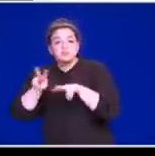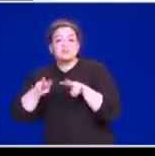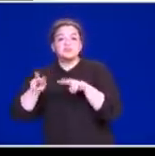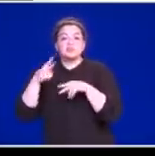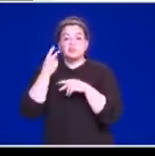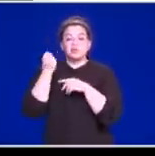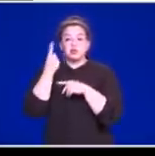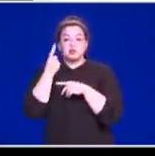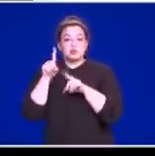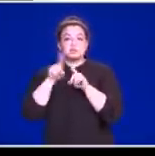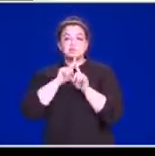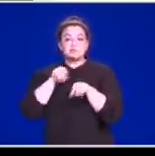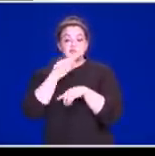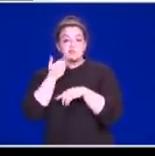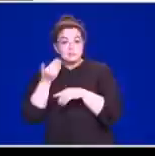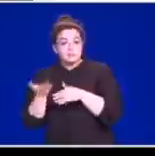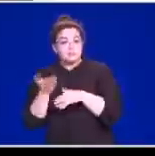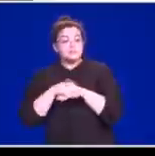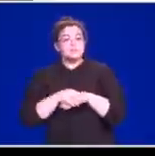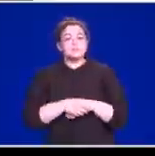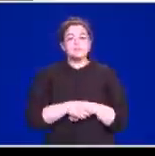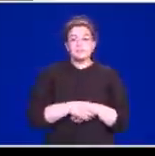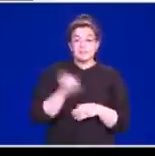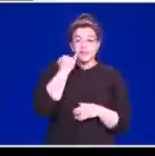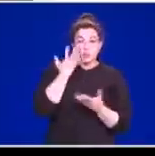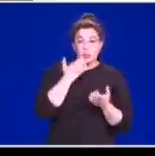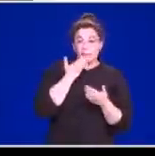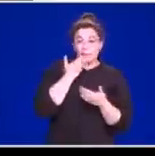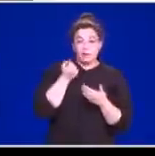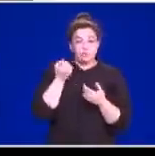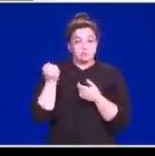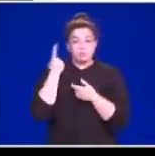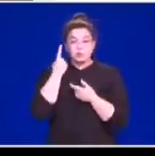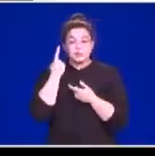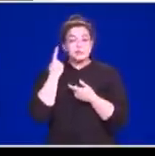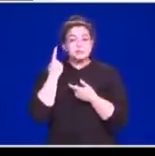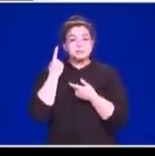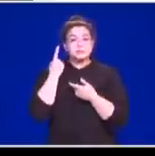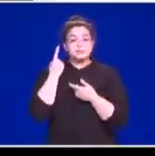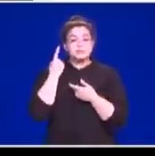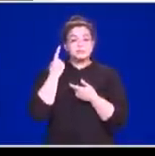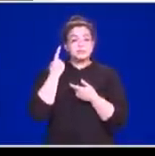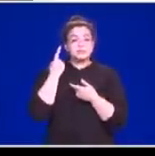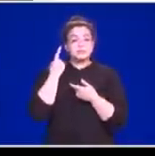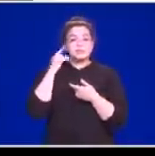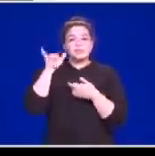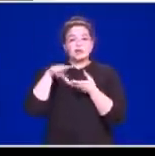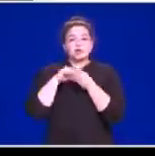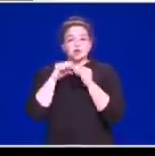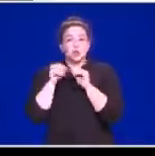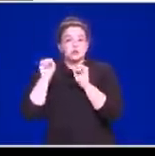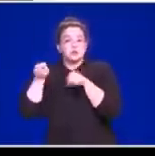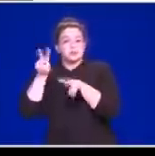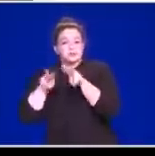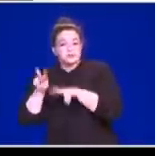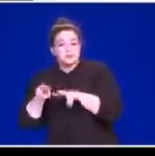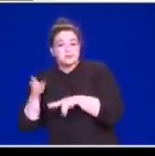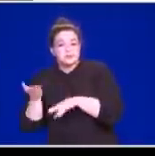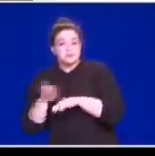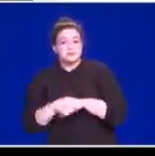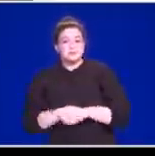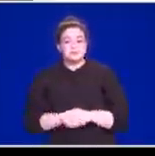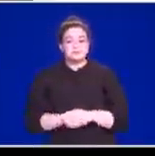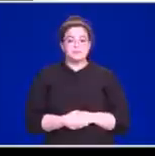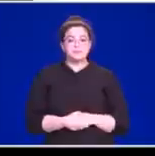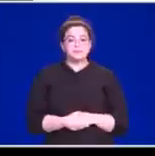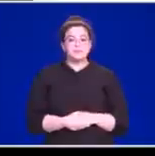to the questions as well as demographic change to really get a better feel and an understanding of the story that we see now in 2020 with this new